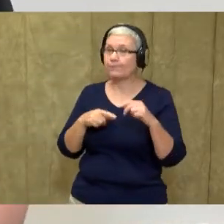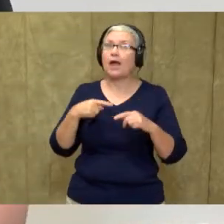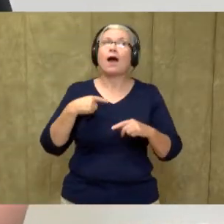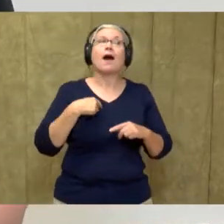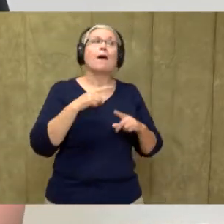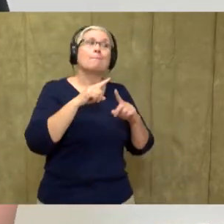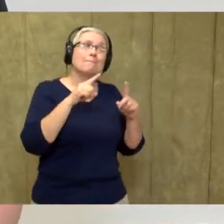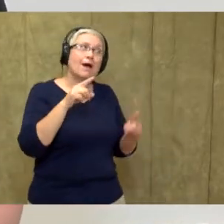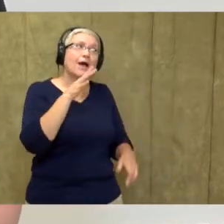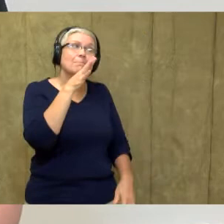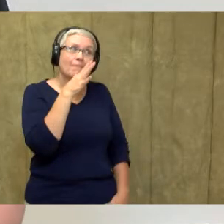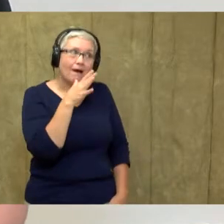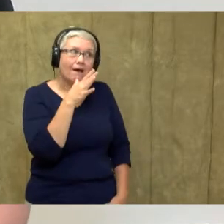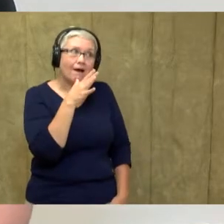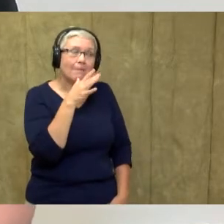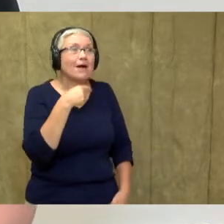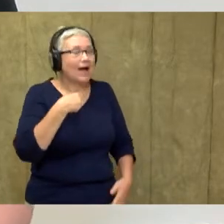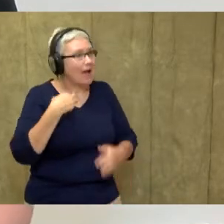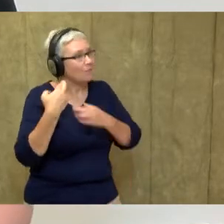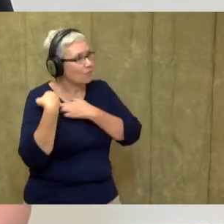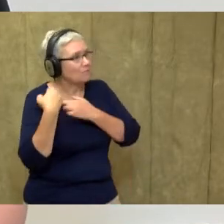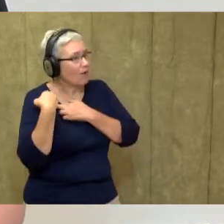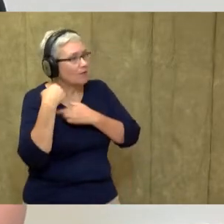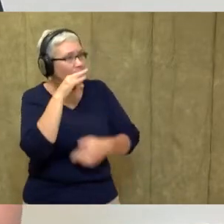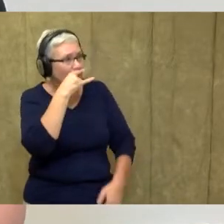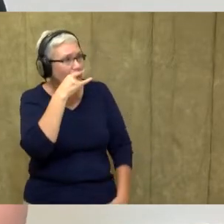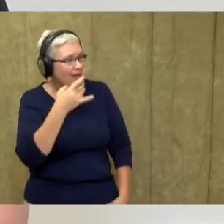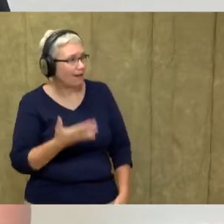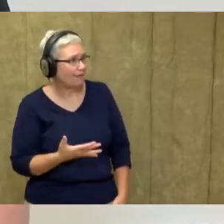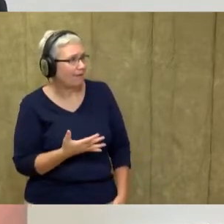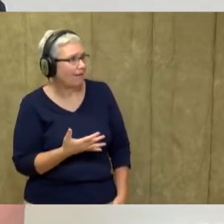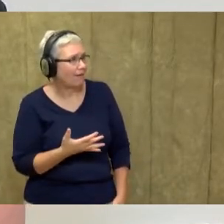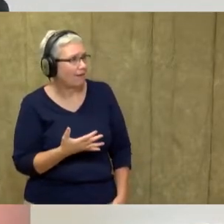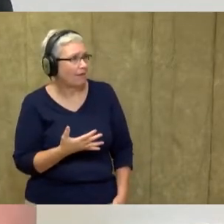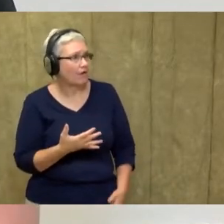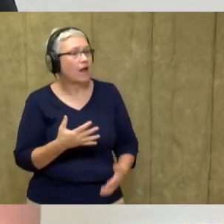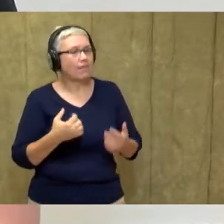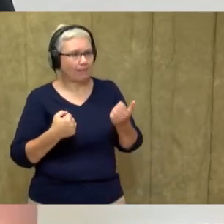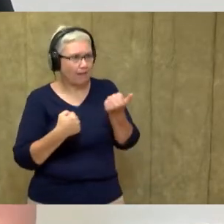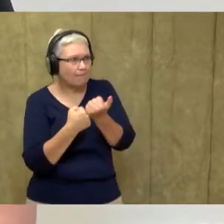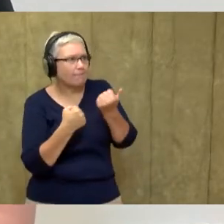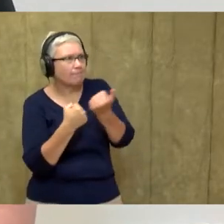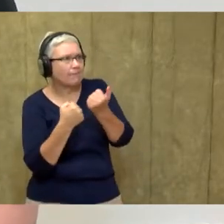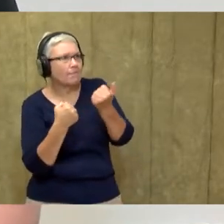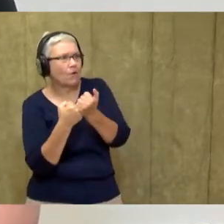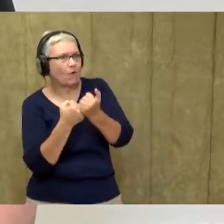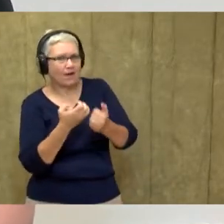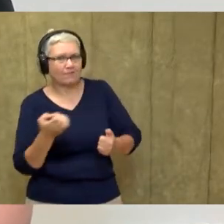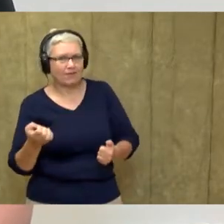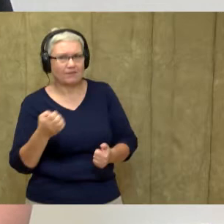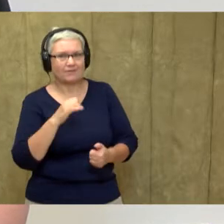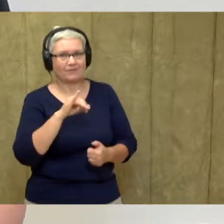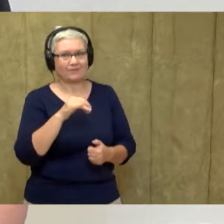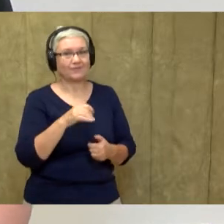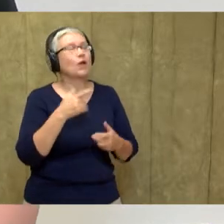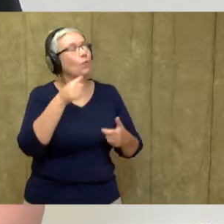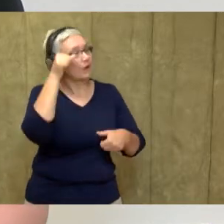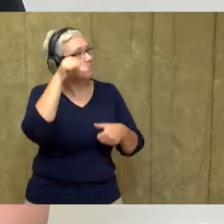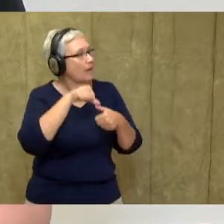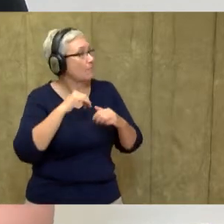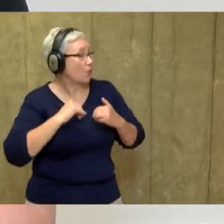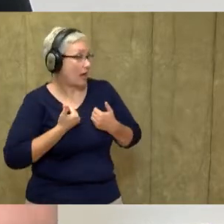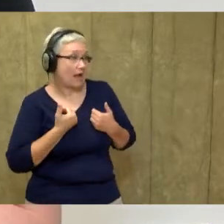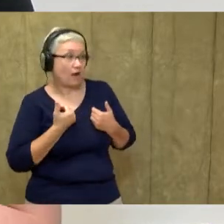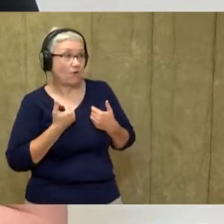I'm a responsible kid, right? And then you start backing it up with justification. You start saying, remember how I